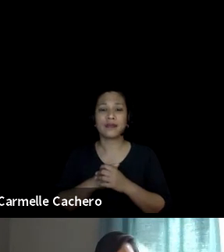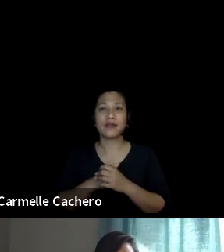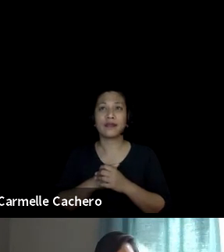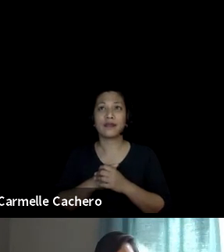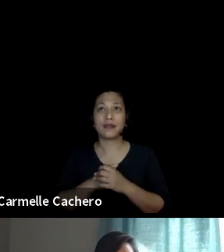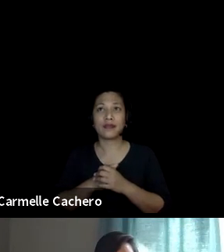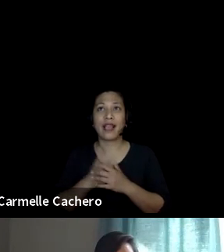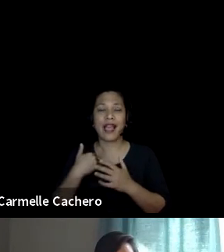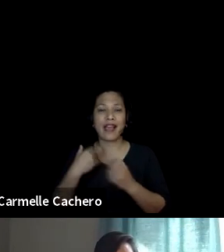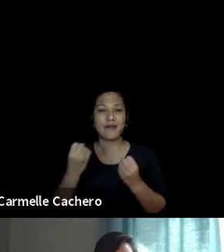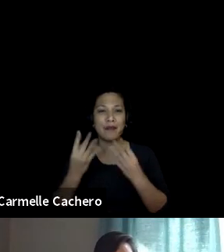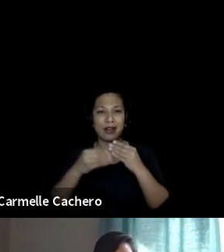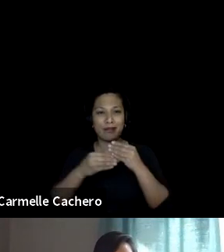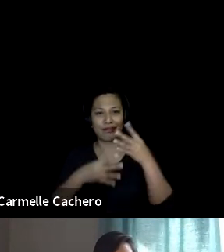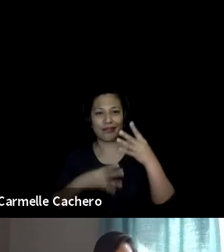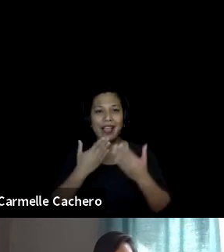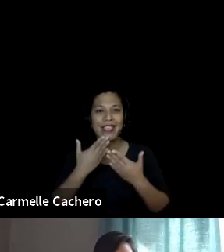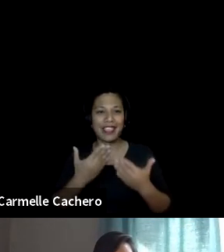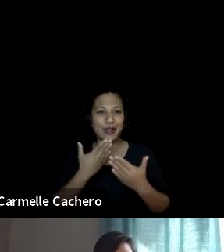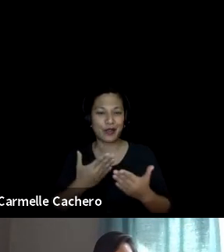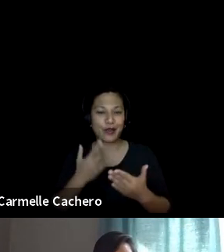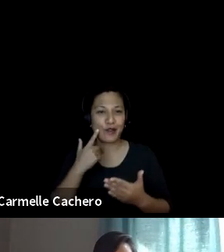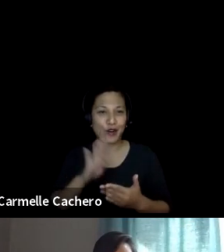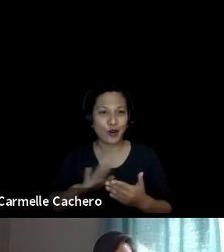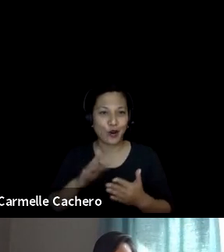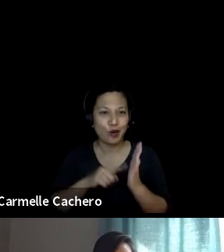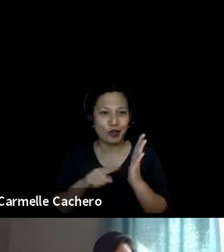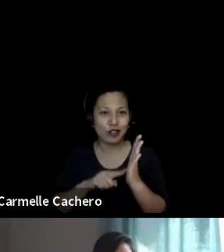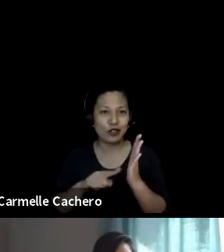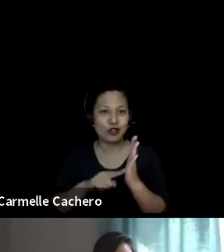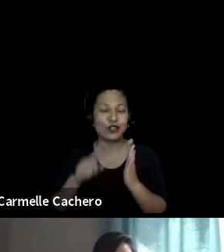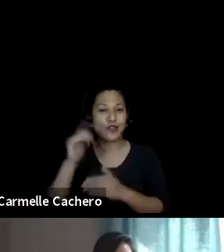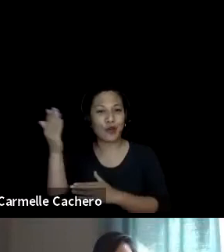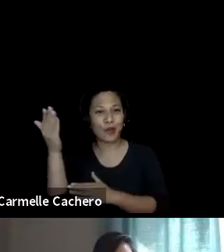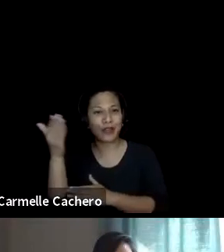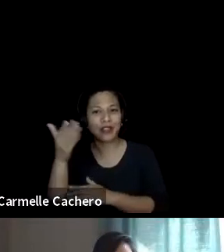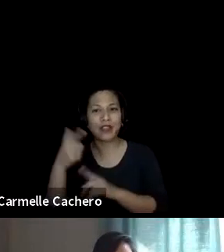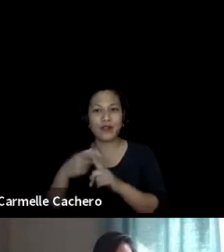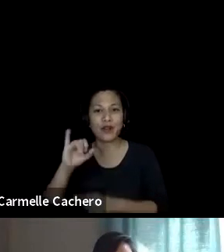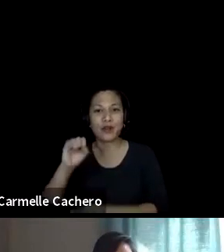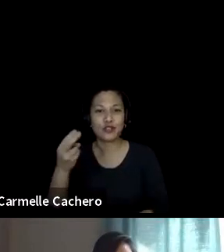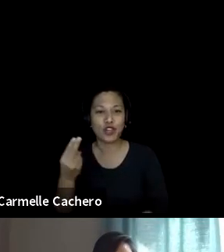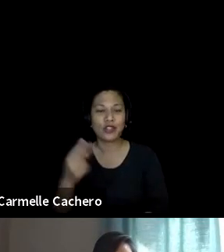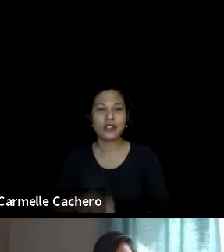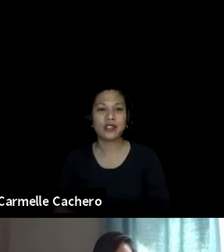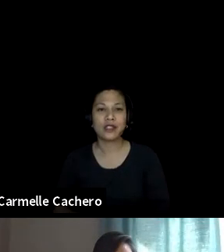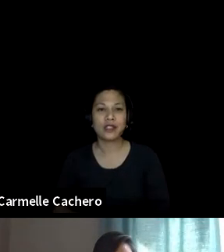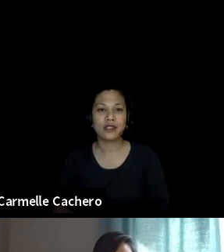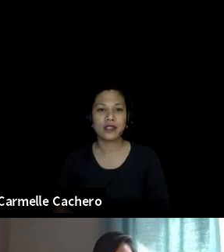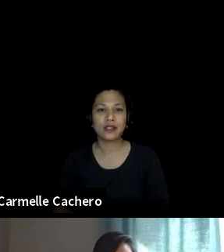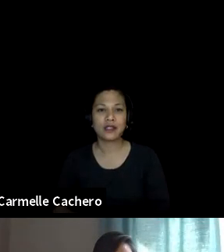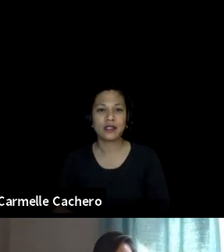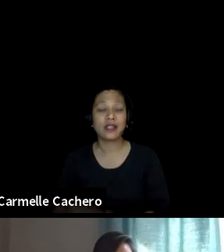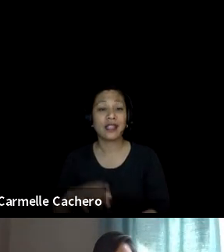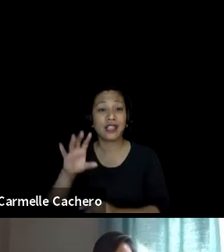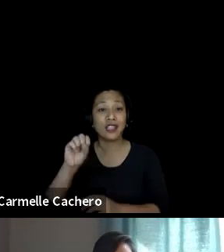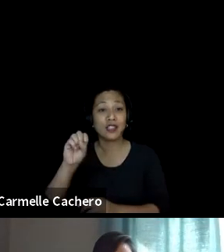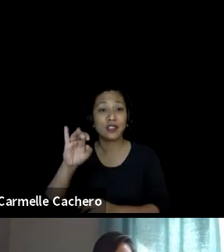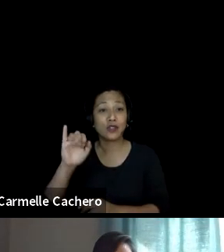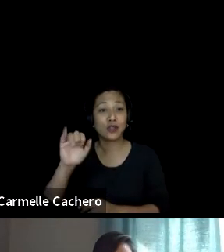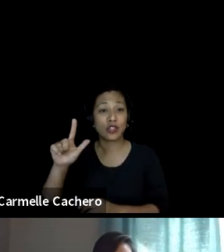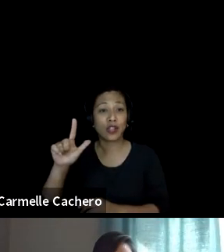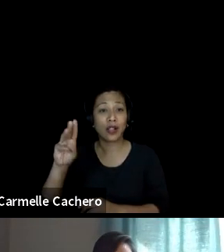of thank you, especially for your research and putting together this presentation, from Josh. And I saw, do you have social media that